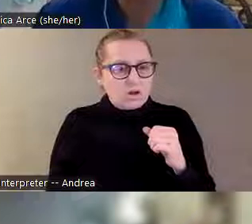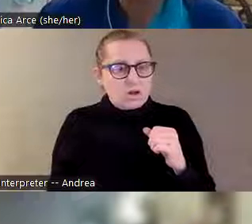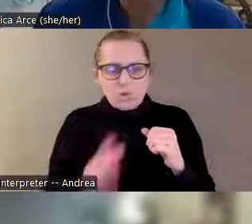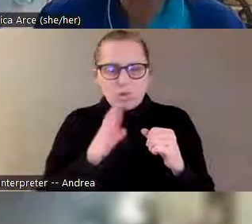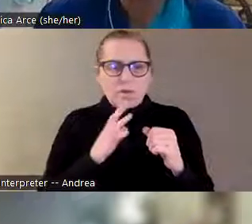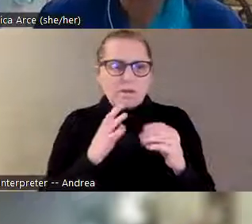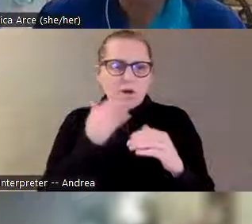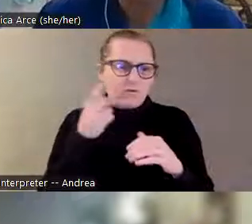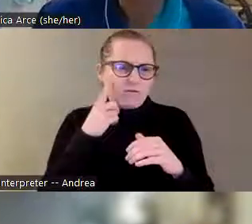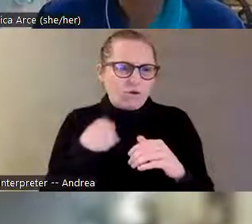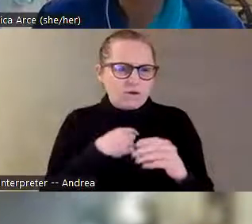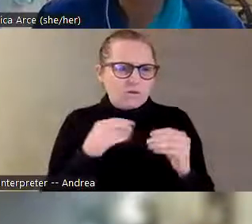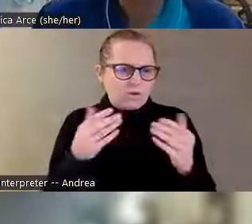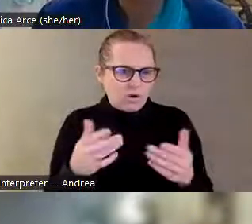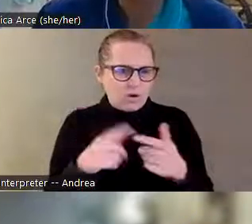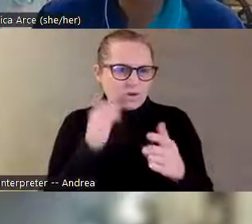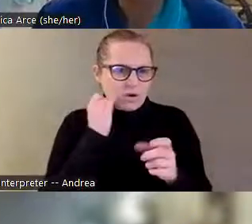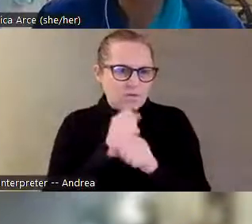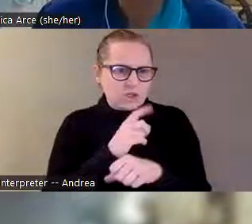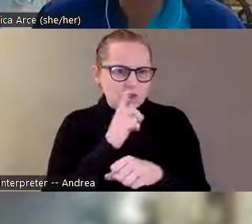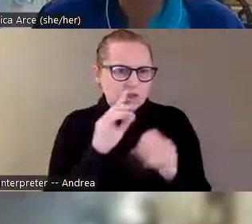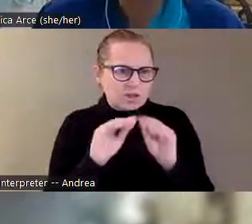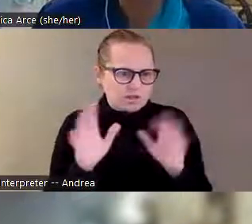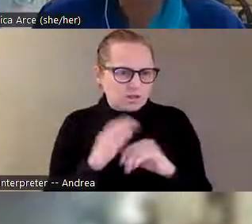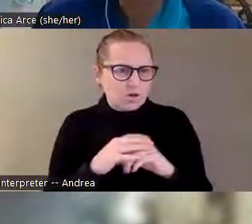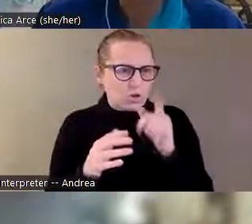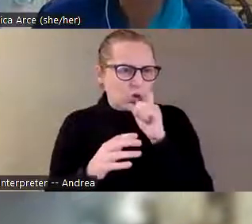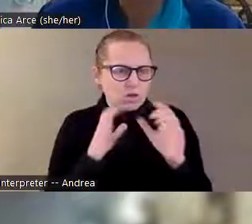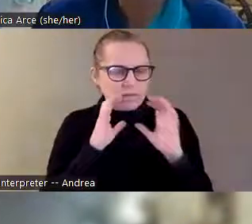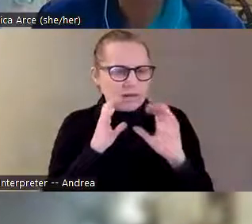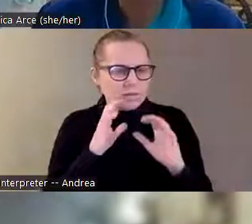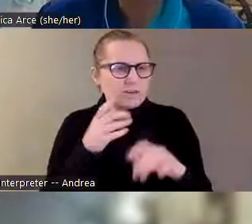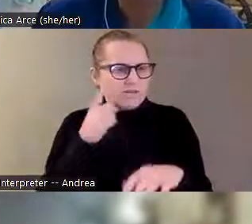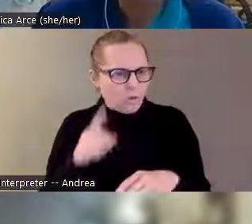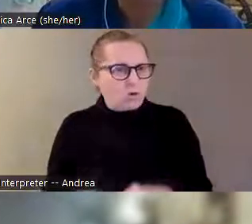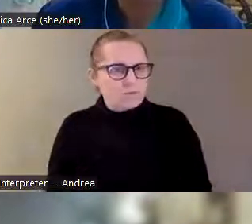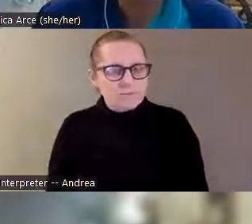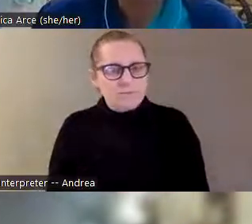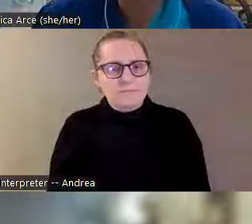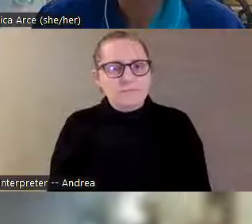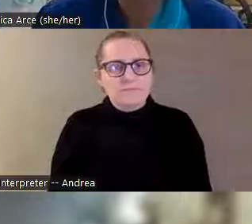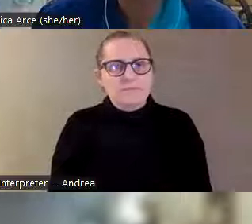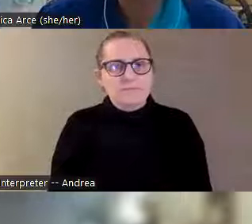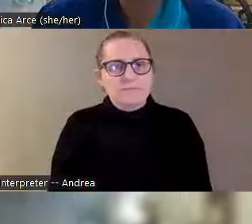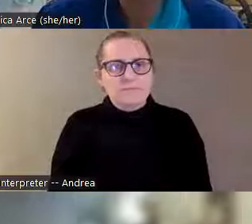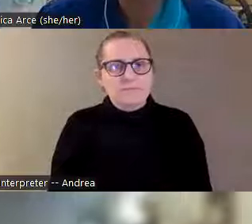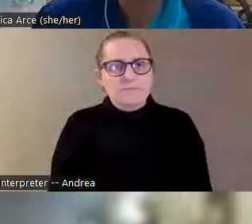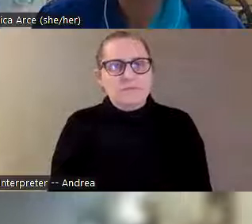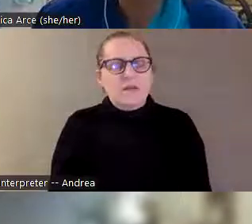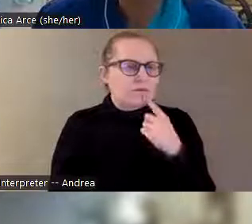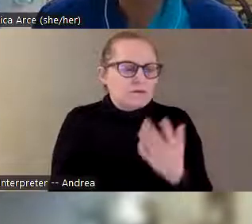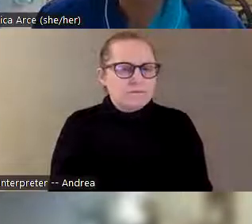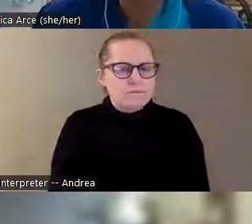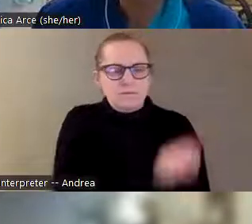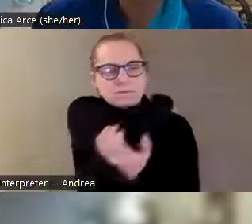moving forward if we can make it clear who the communication is on behalf of. That's what I've been trying to say. And